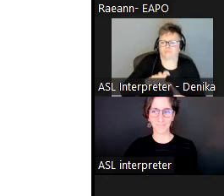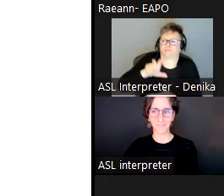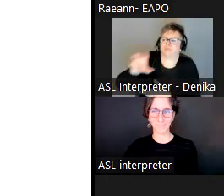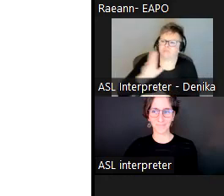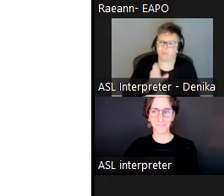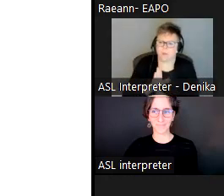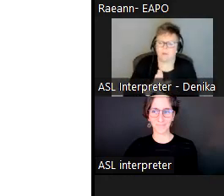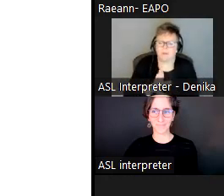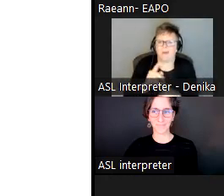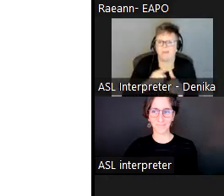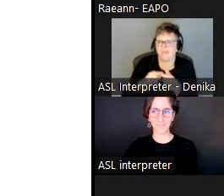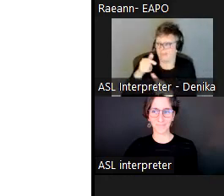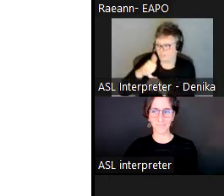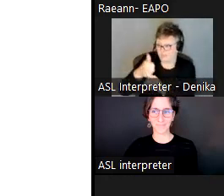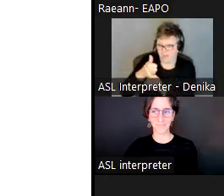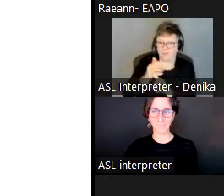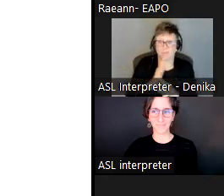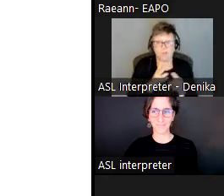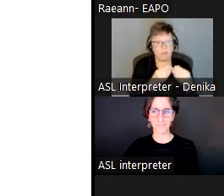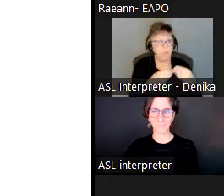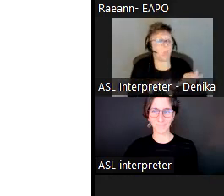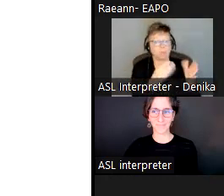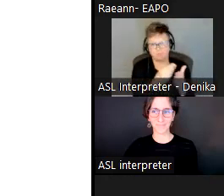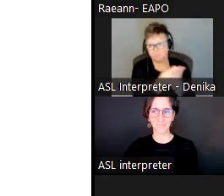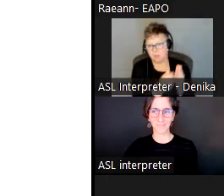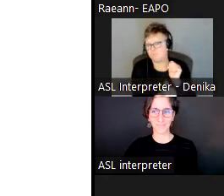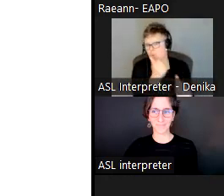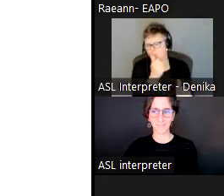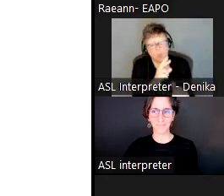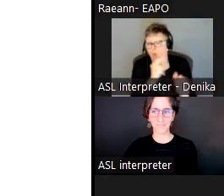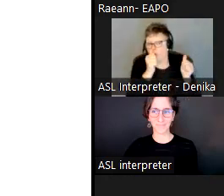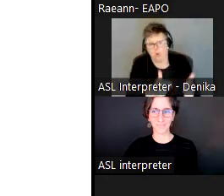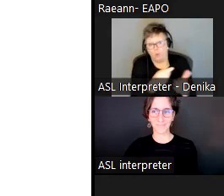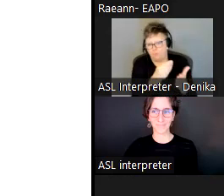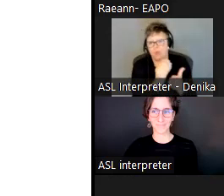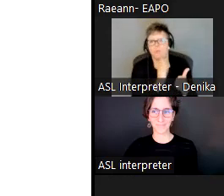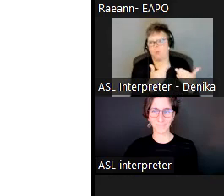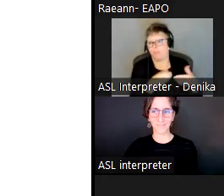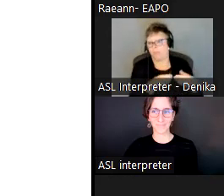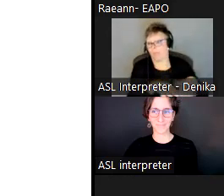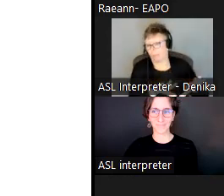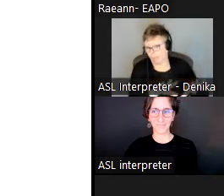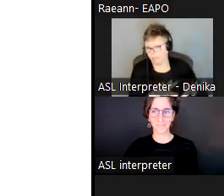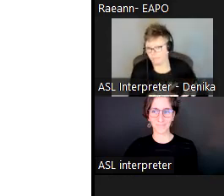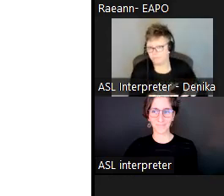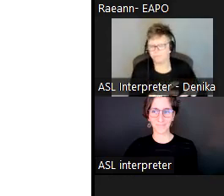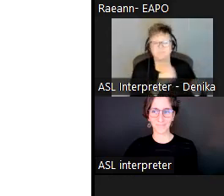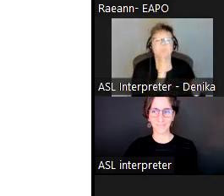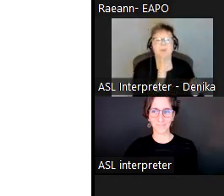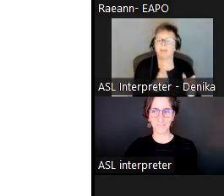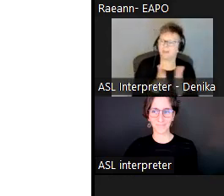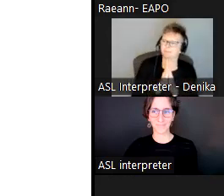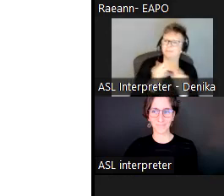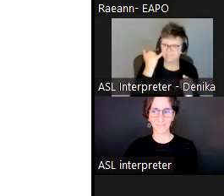their money to investment scams. So we ask to verify if a company is registered with your Provincial